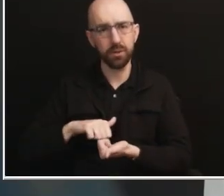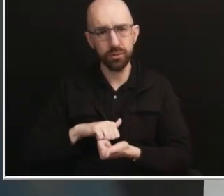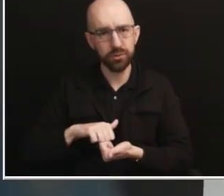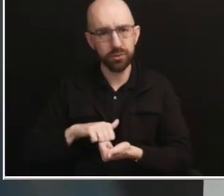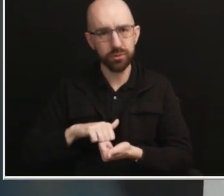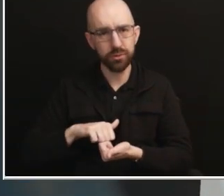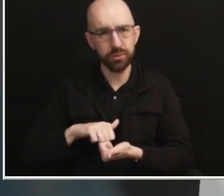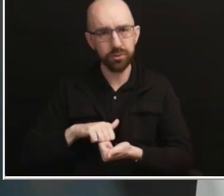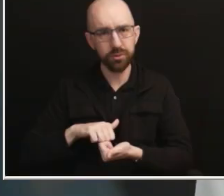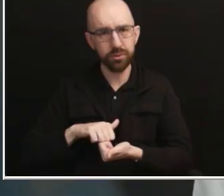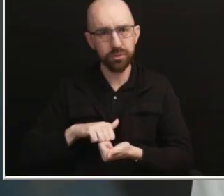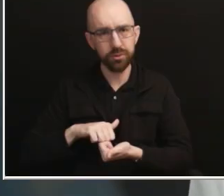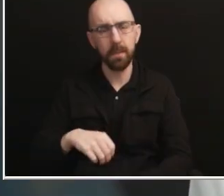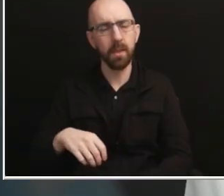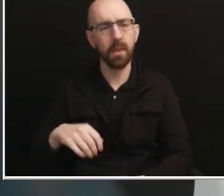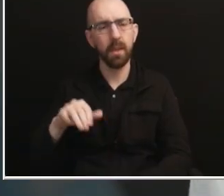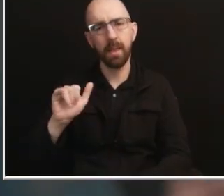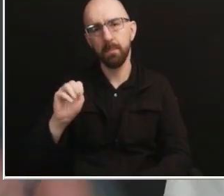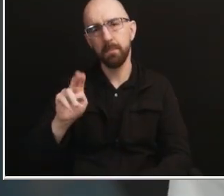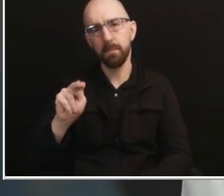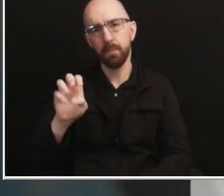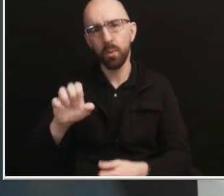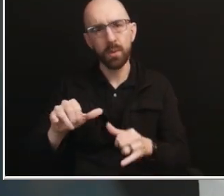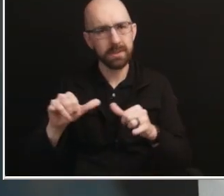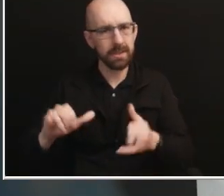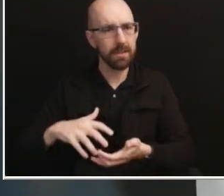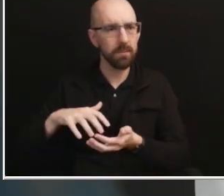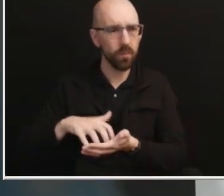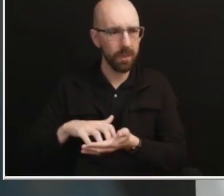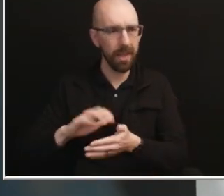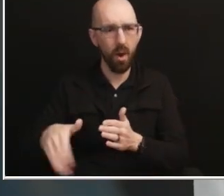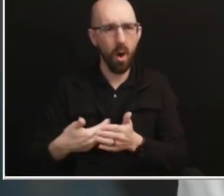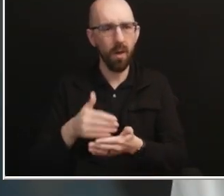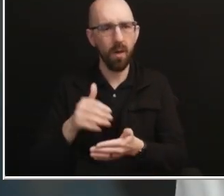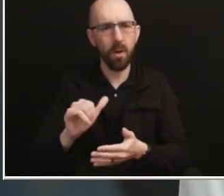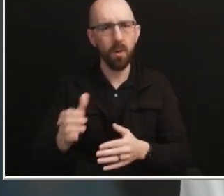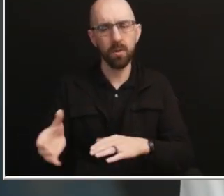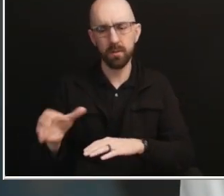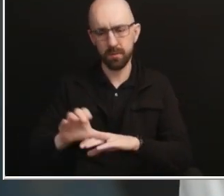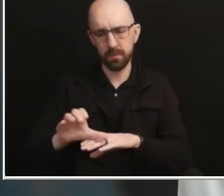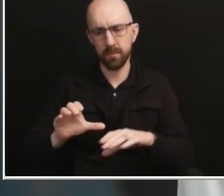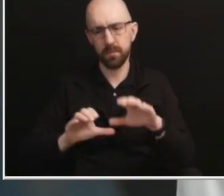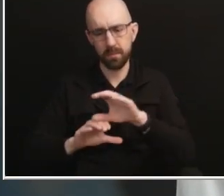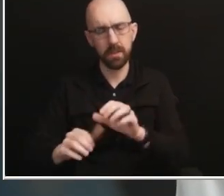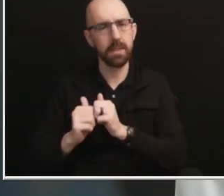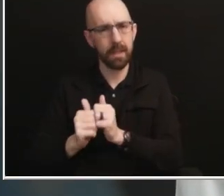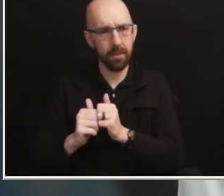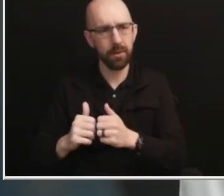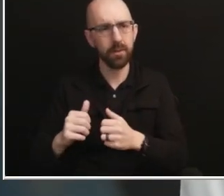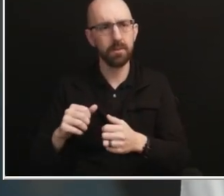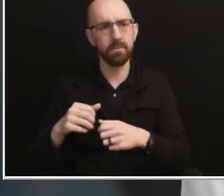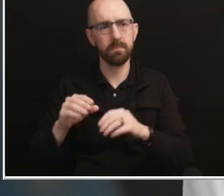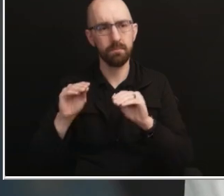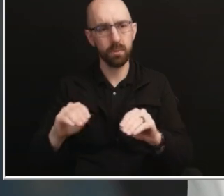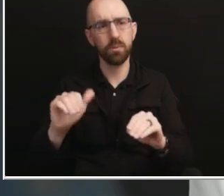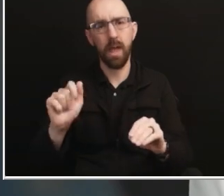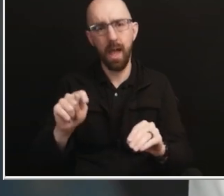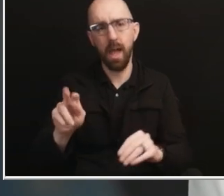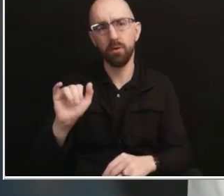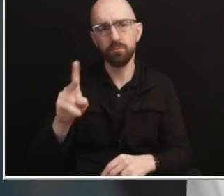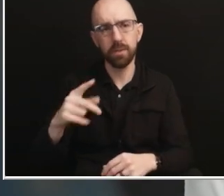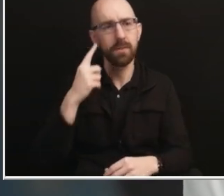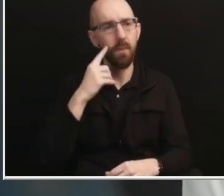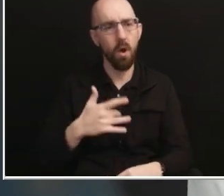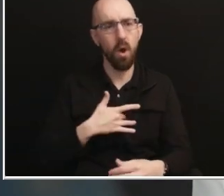system can weaken. All of these kind of combine together to actually put you at risk for heart